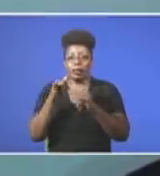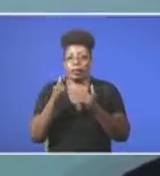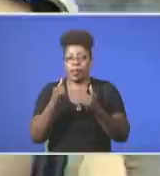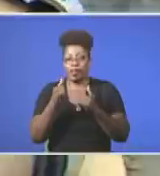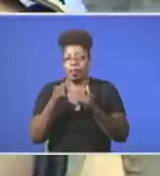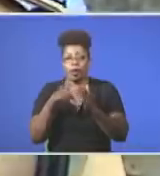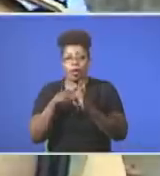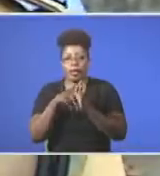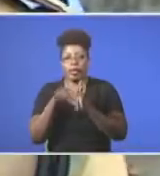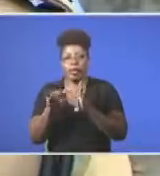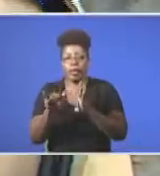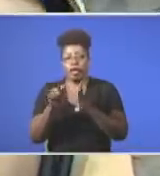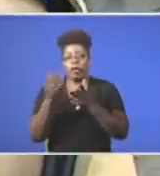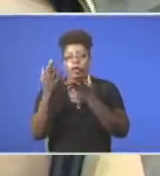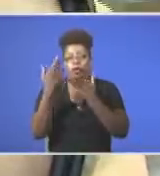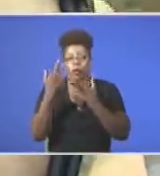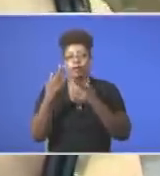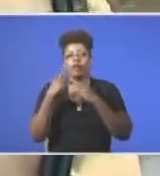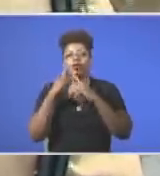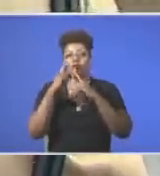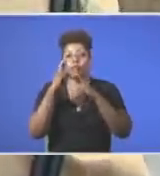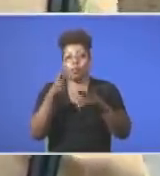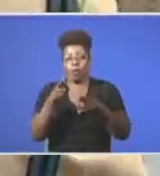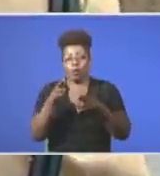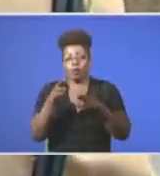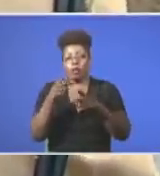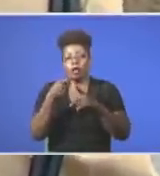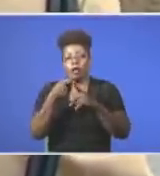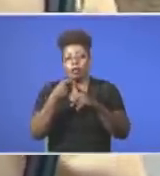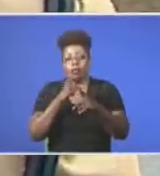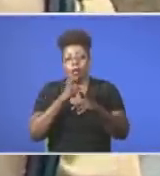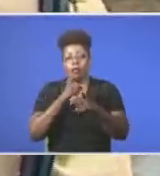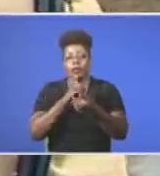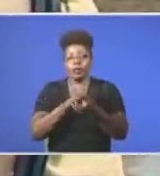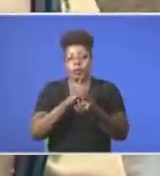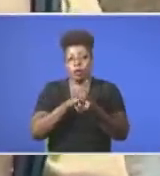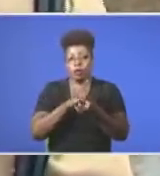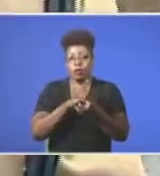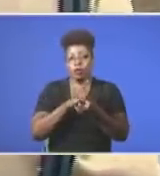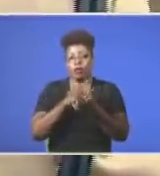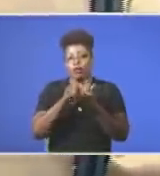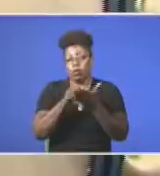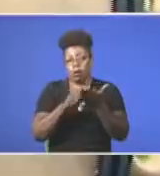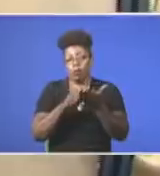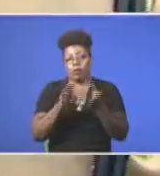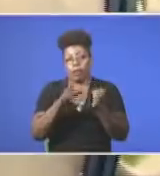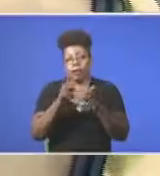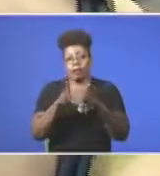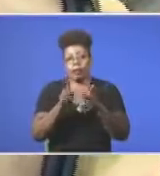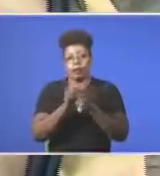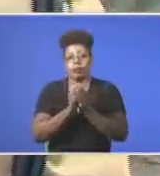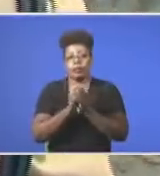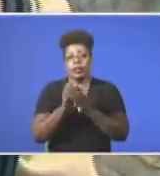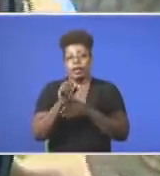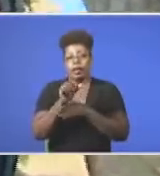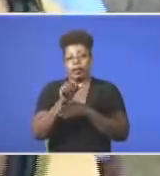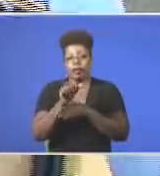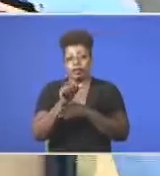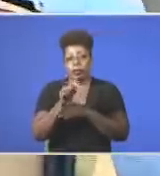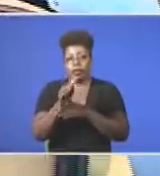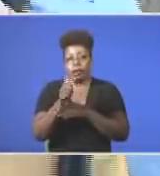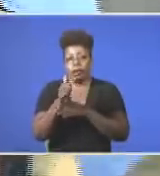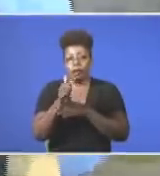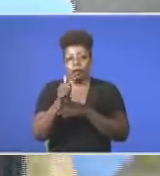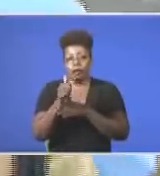await the reports from an autopsy to determine the exact cause of death. Any missing reports were handed in to you, or